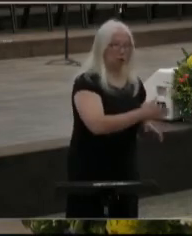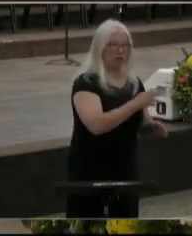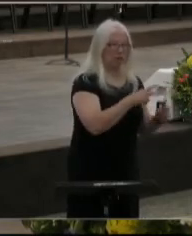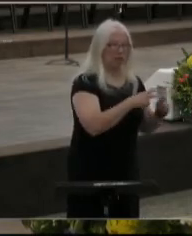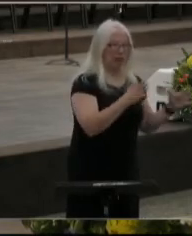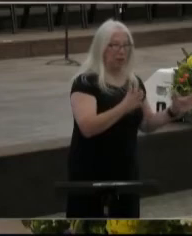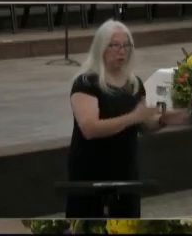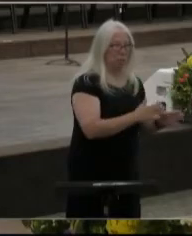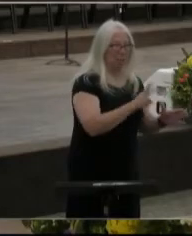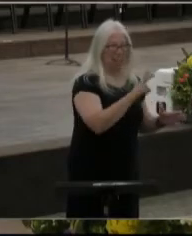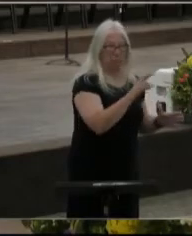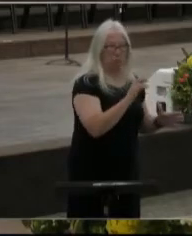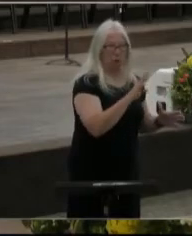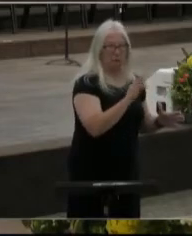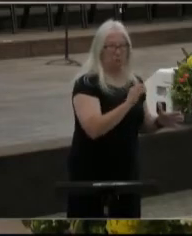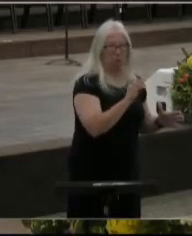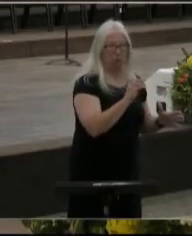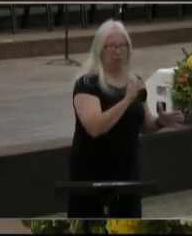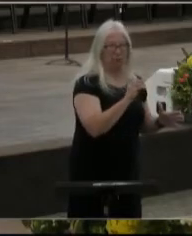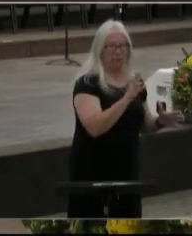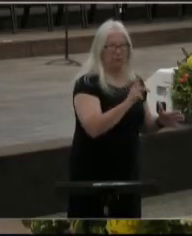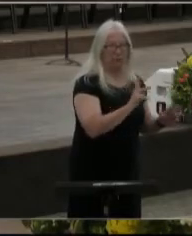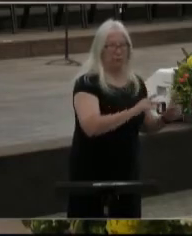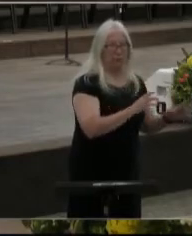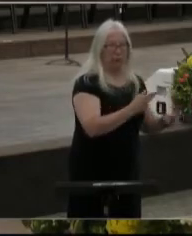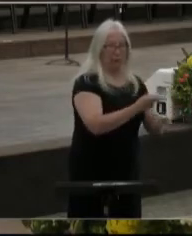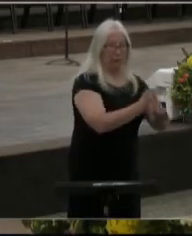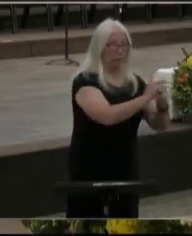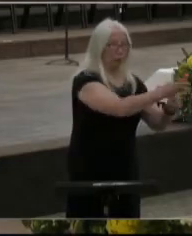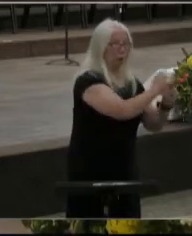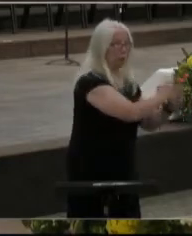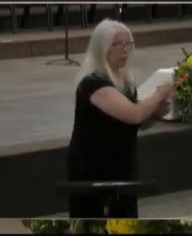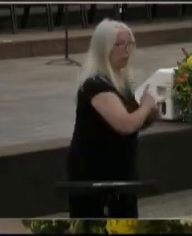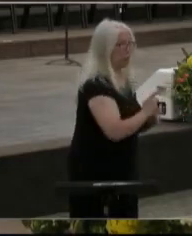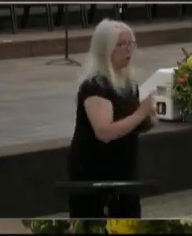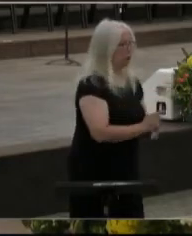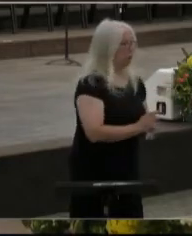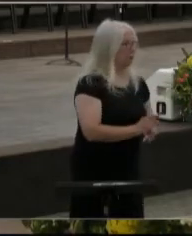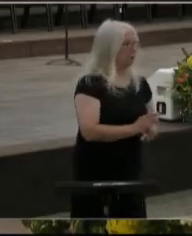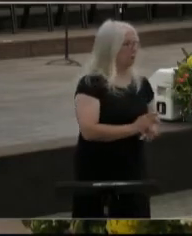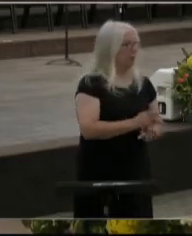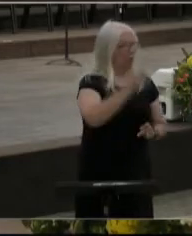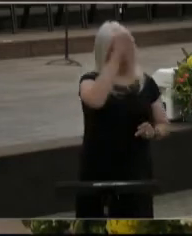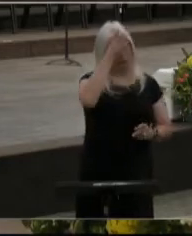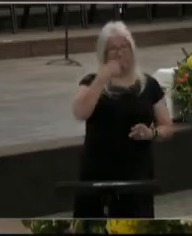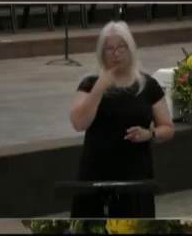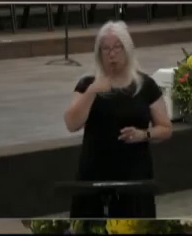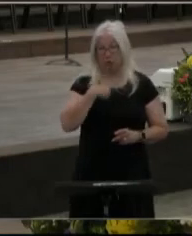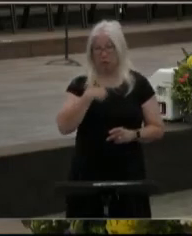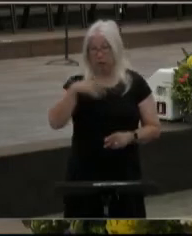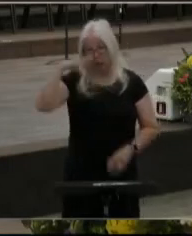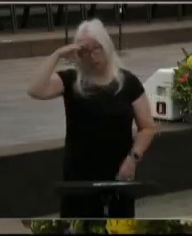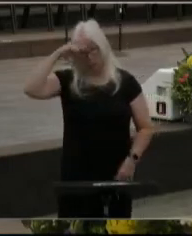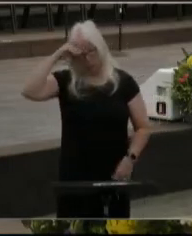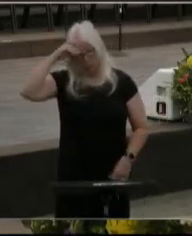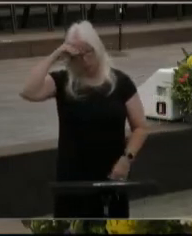very small, it's like 240, 50 people, and they would borrow things from each other. And my dad told us this. He said,